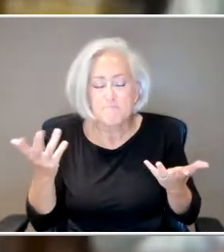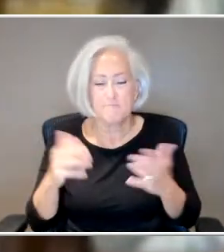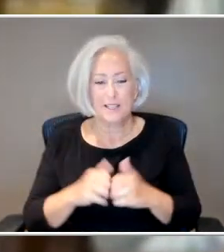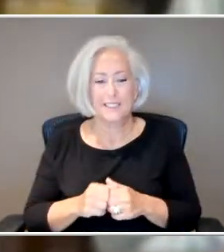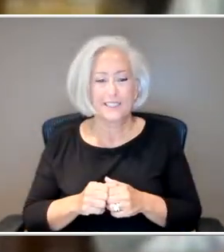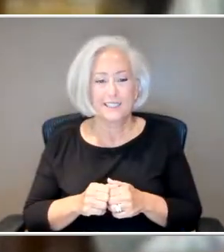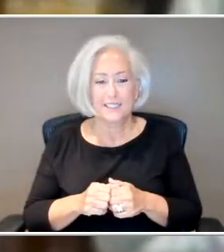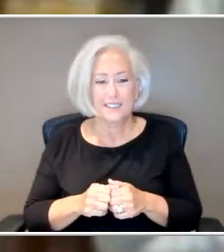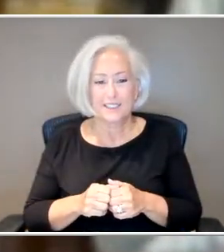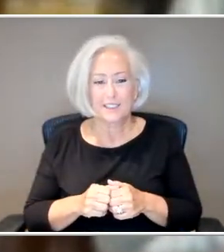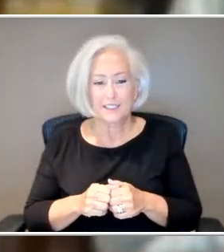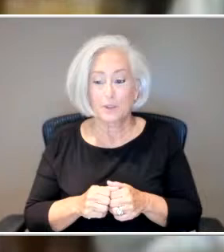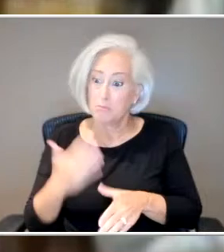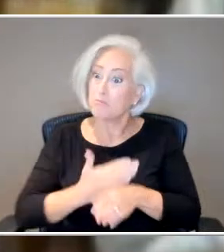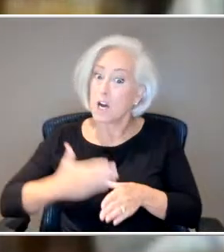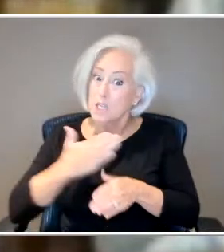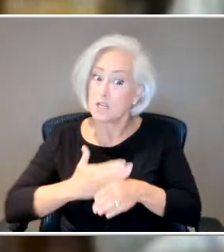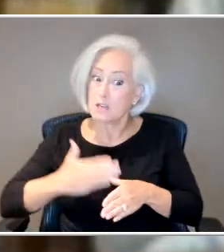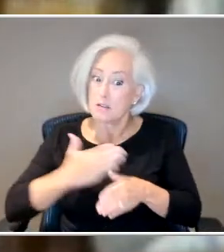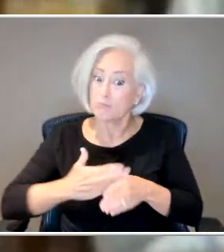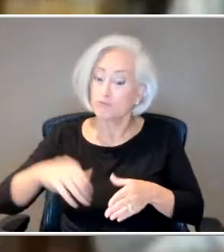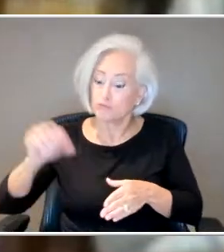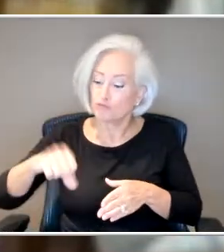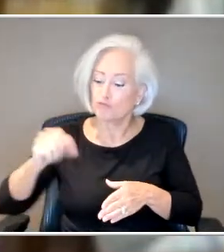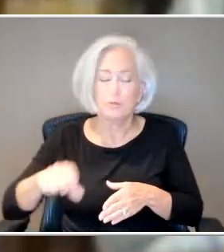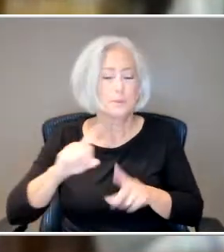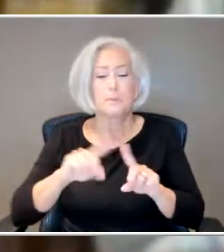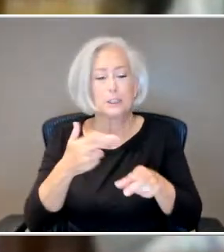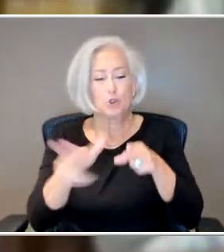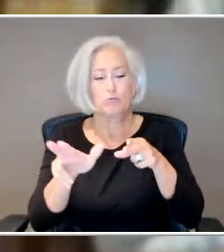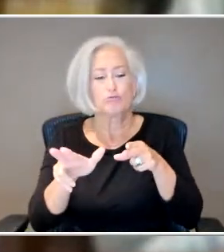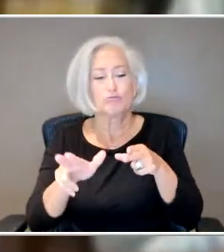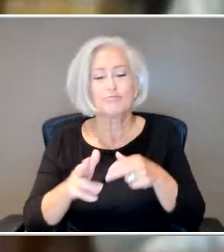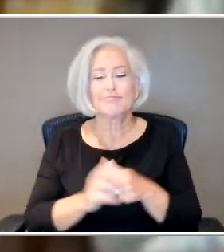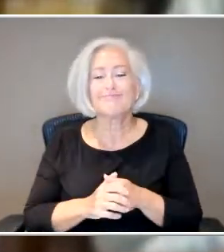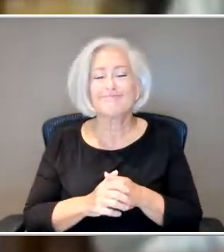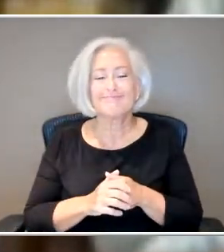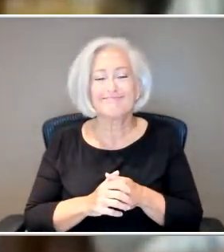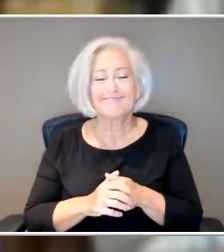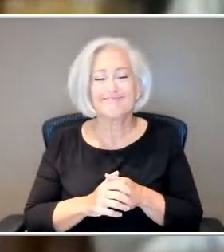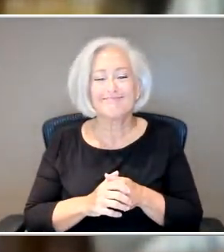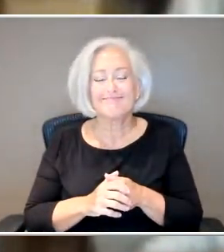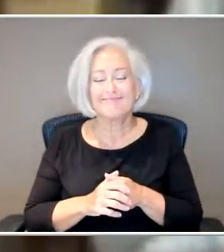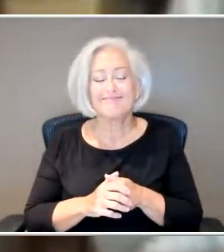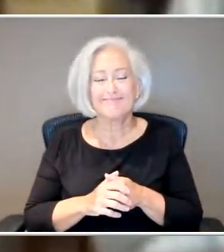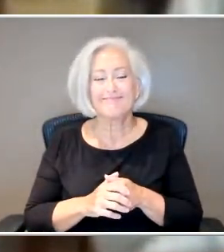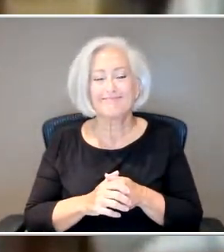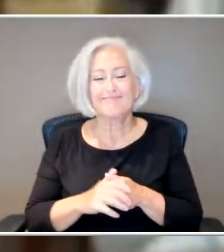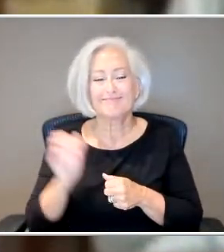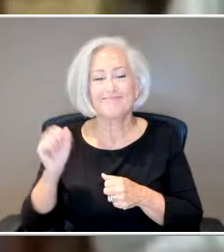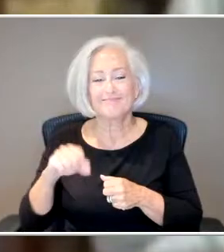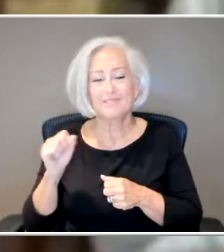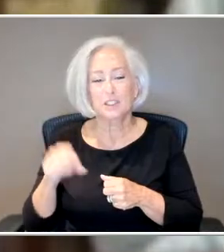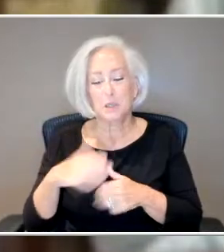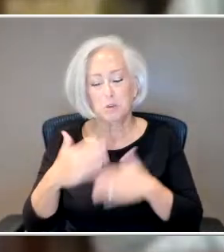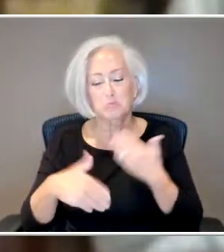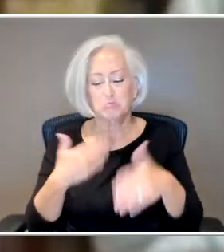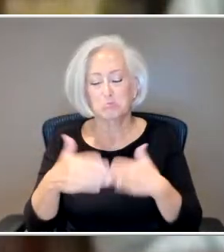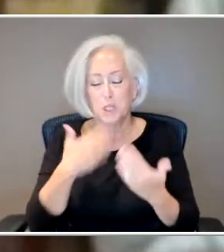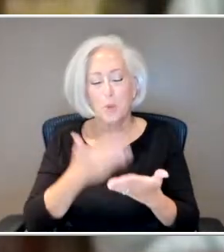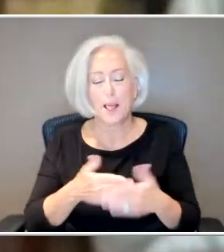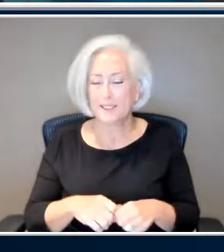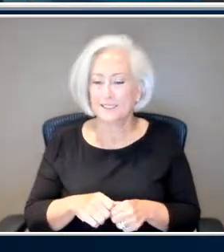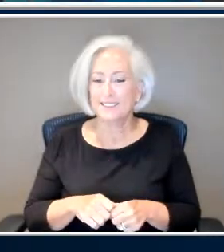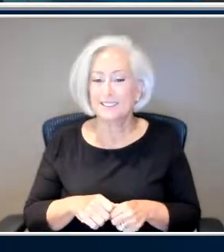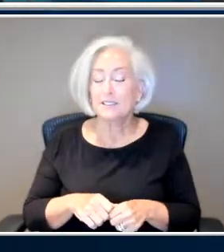It was a nuisance, but it didn't last very long. So the recovery went pretty well. What